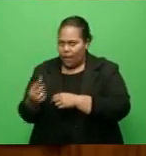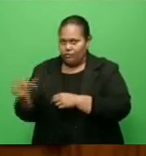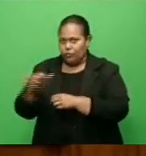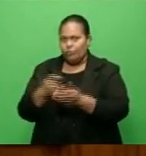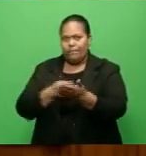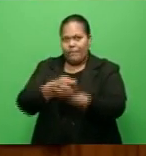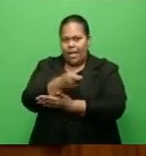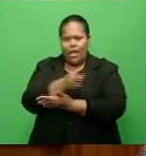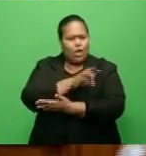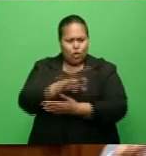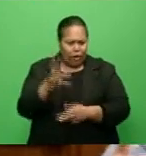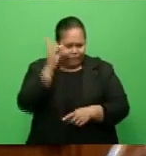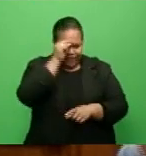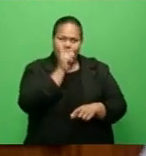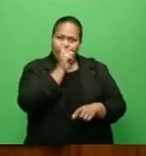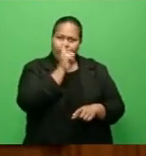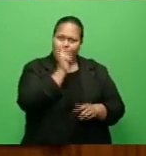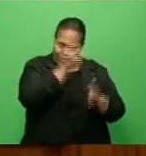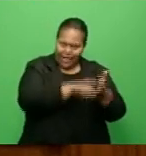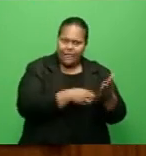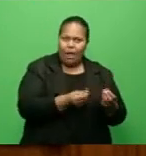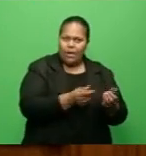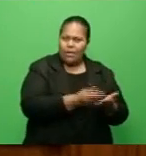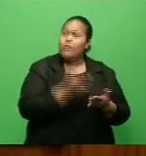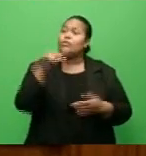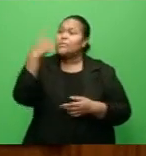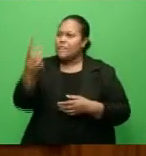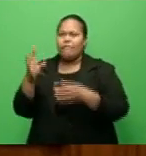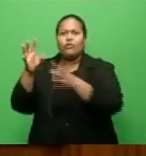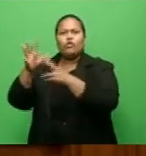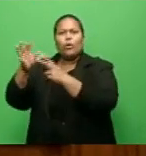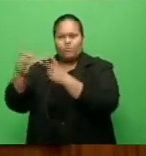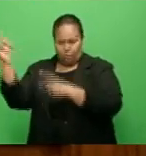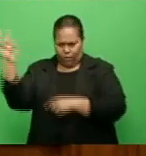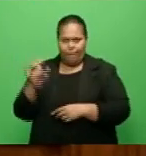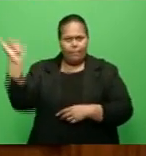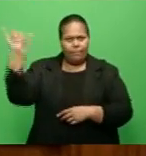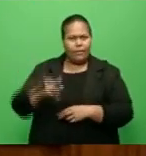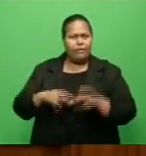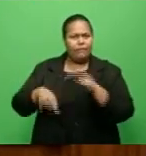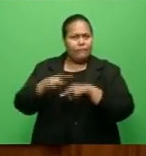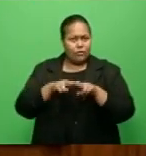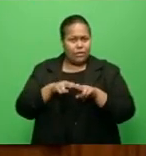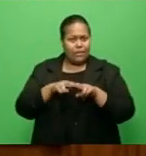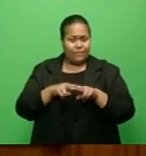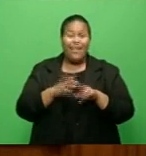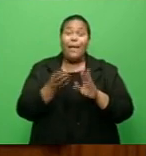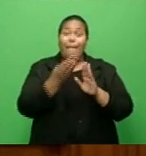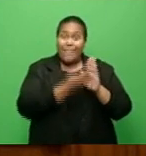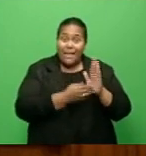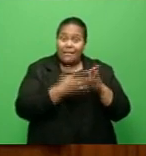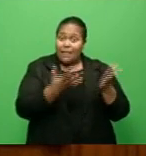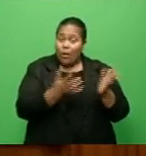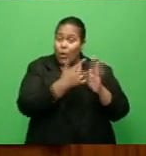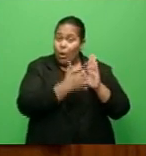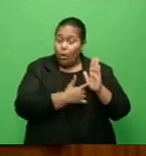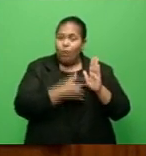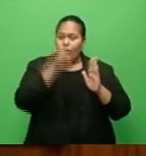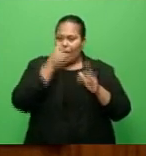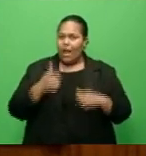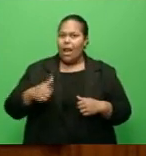Fijian taxpayer, because that's their own choice to come to Fiji. So what this amendment does is allow the minister to be